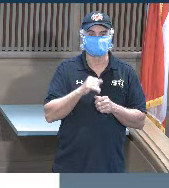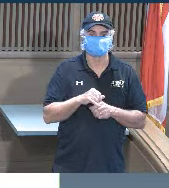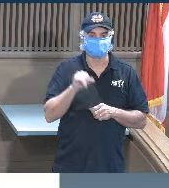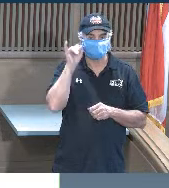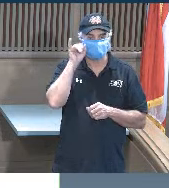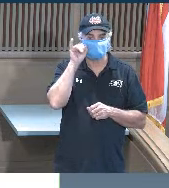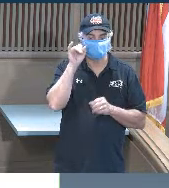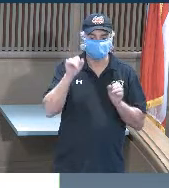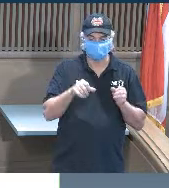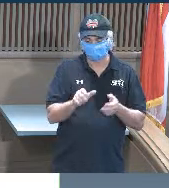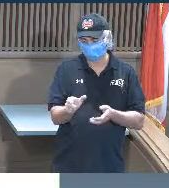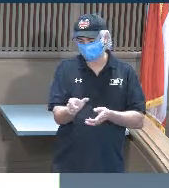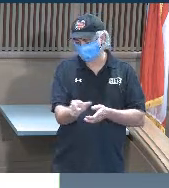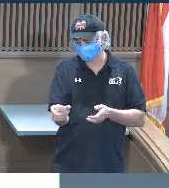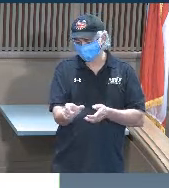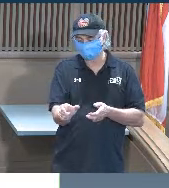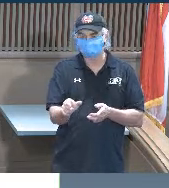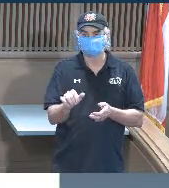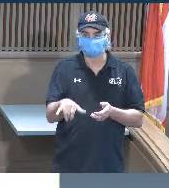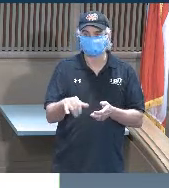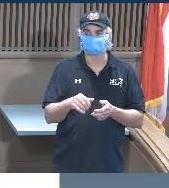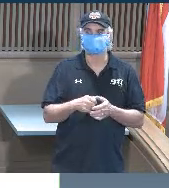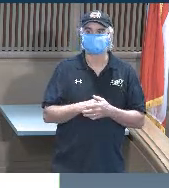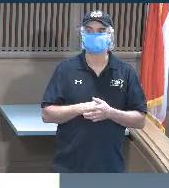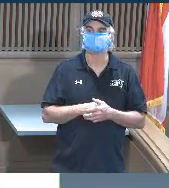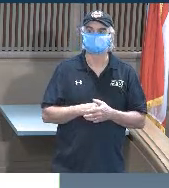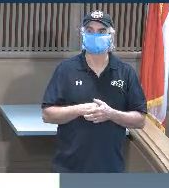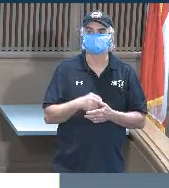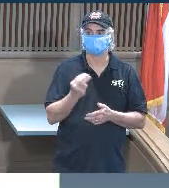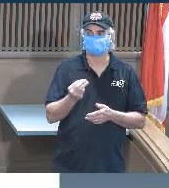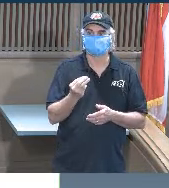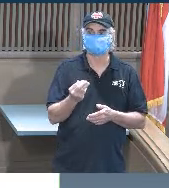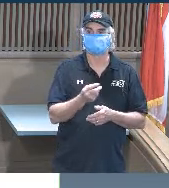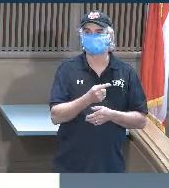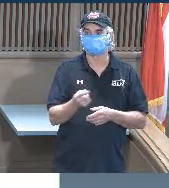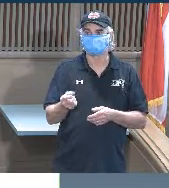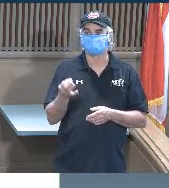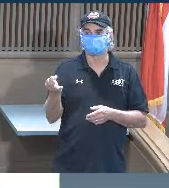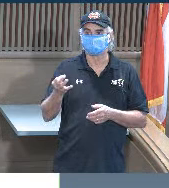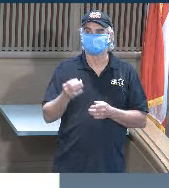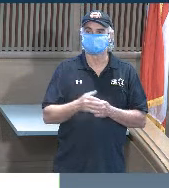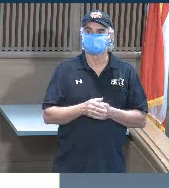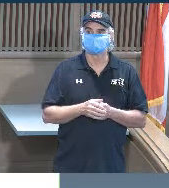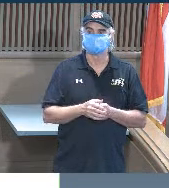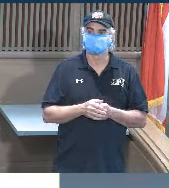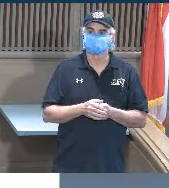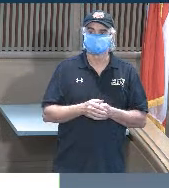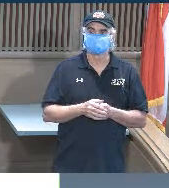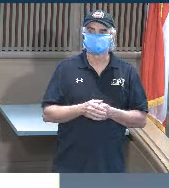way. That's Saturdays and Sundays. Monday through Friday,